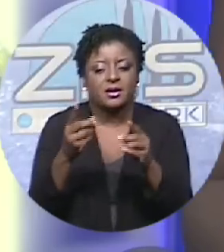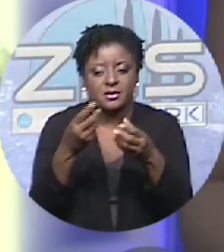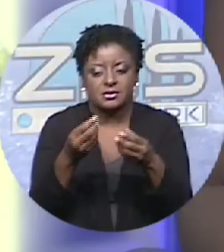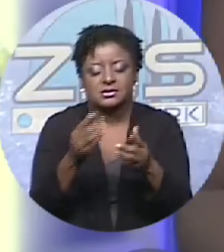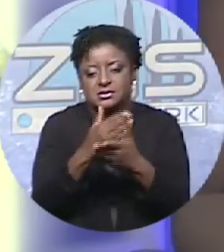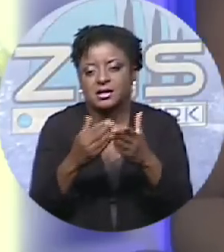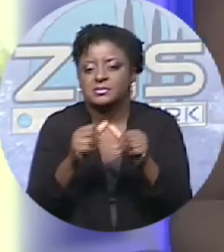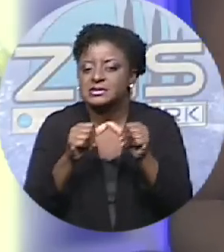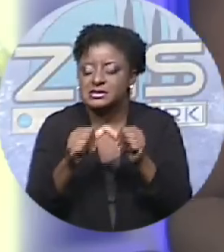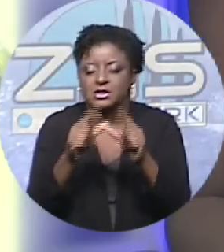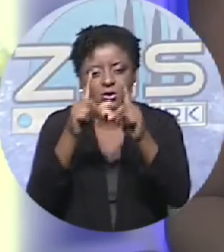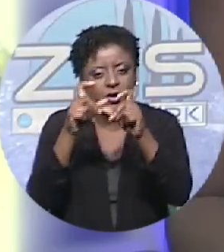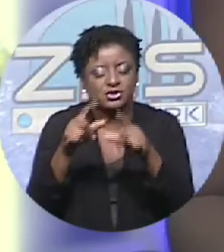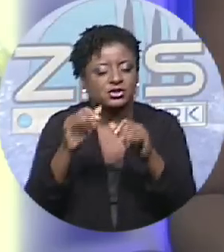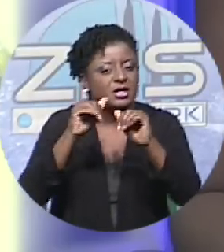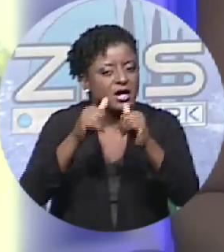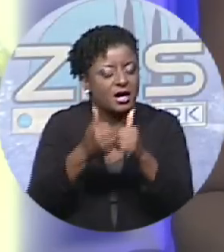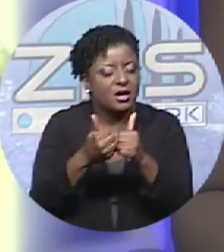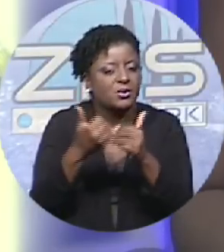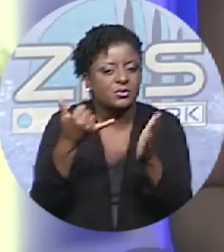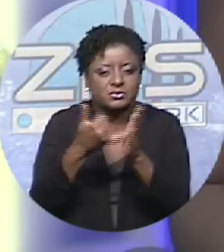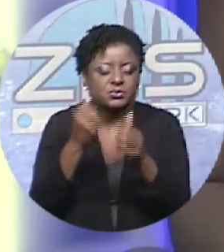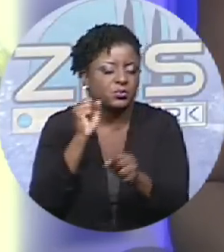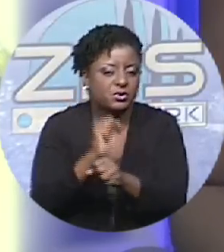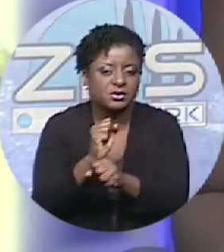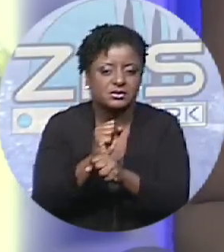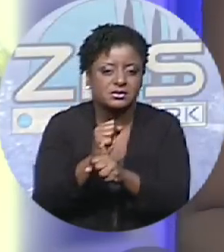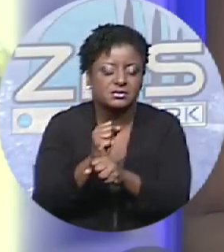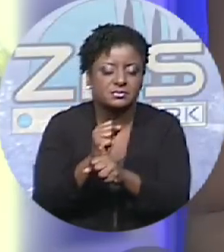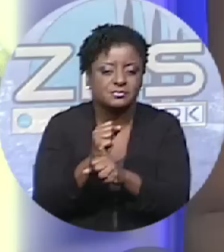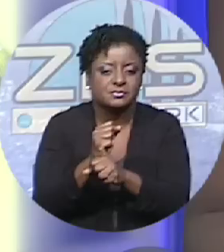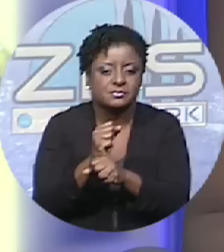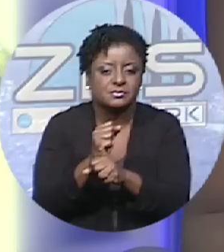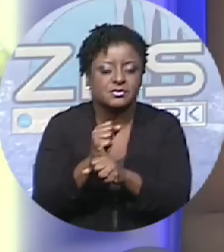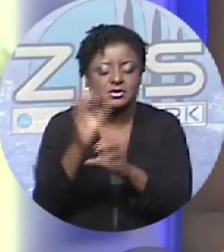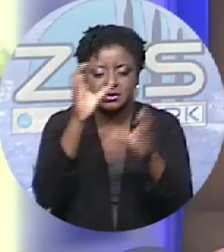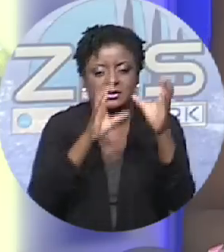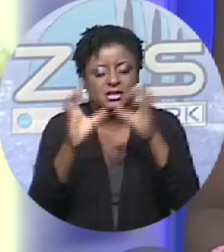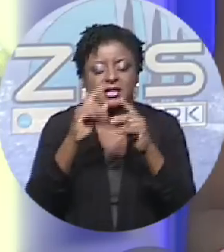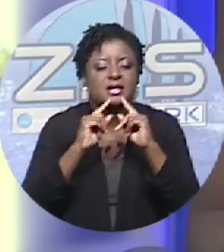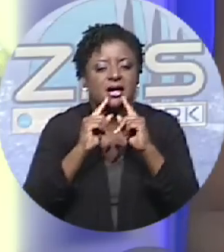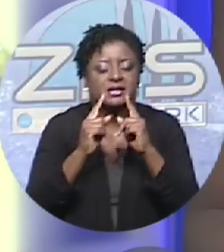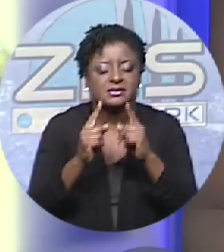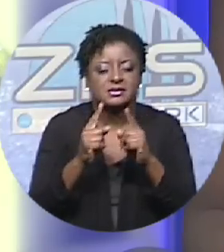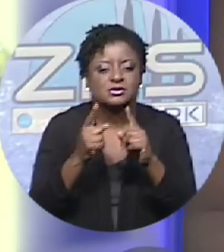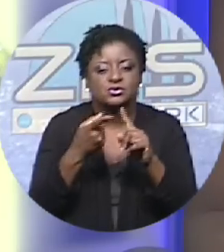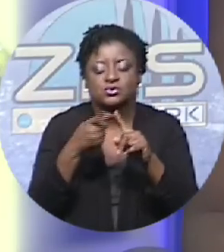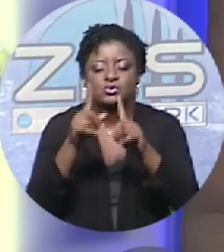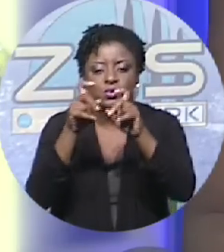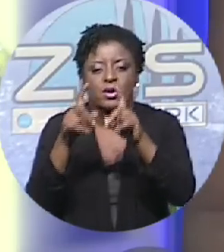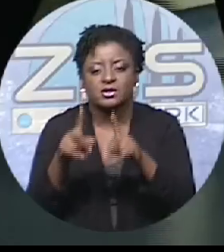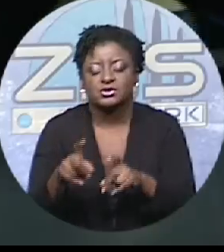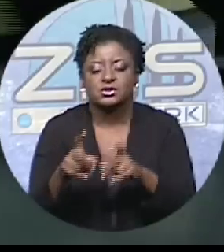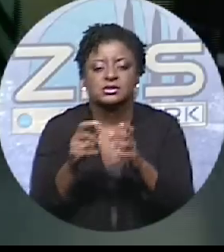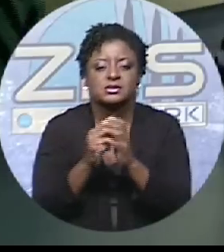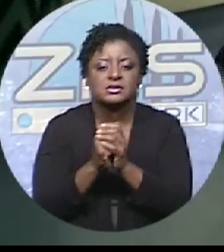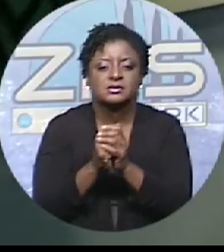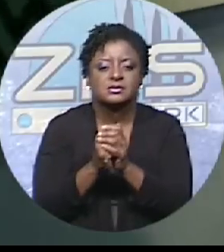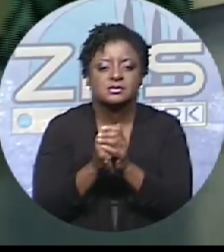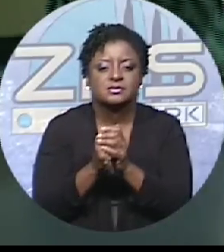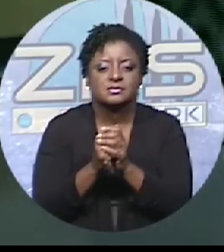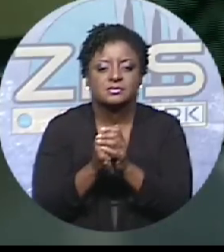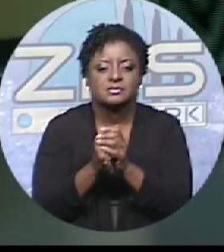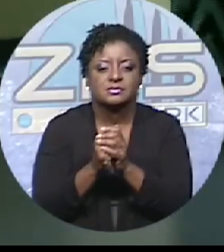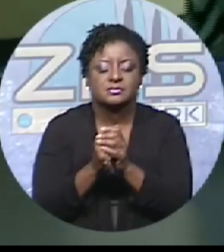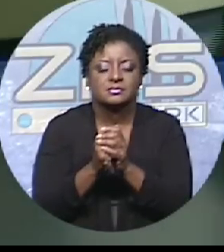RCS Scatterley spoke to two professionals spearheading the process, seeking the answers to some of those burning questions. Implementation